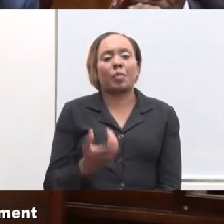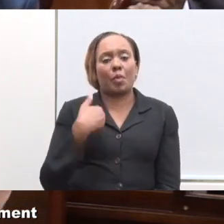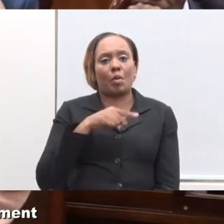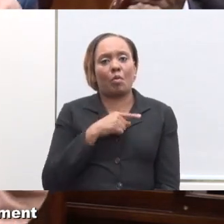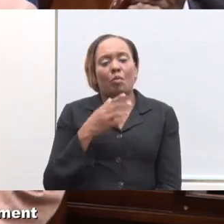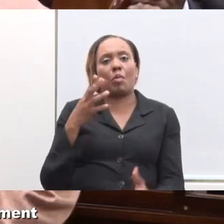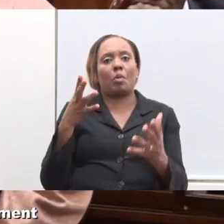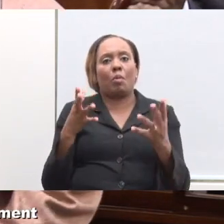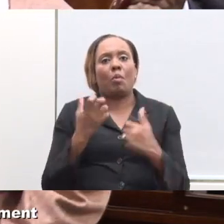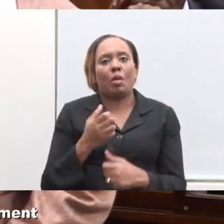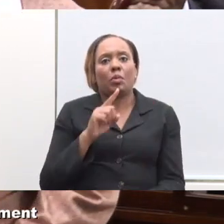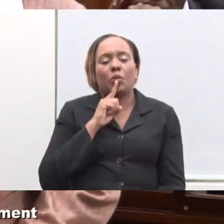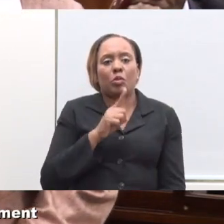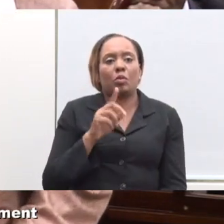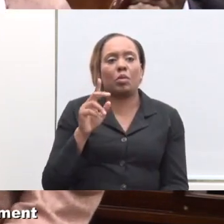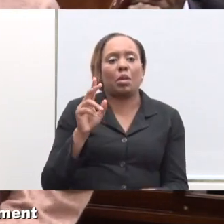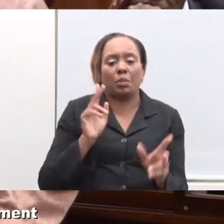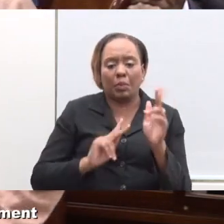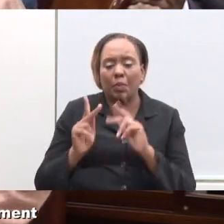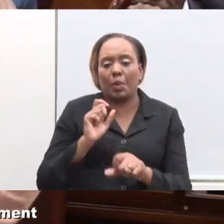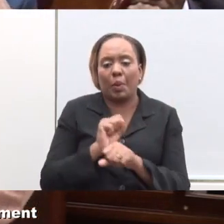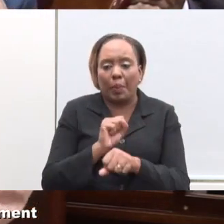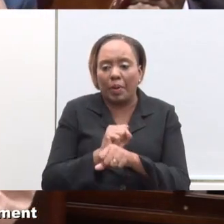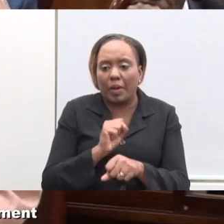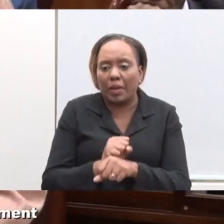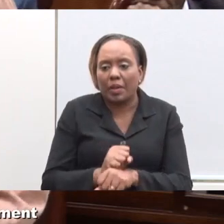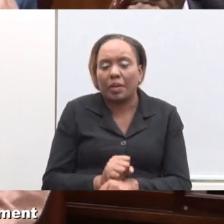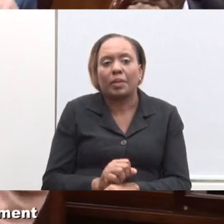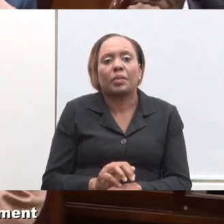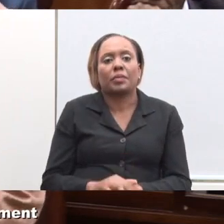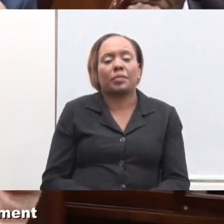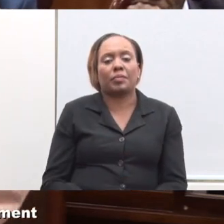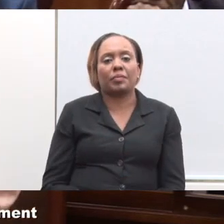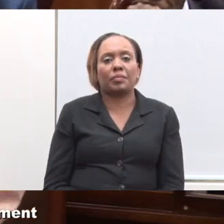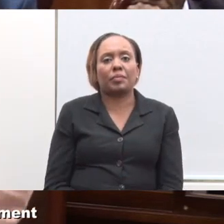extra space that we are getting, which is roughly about